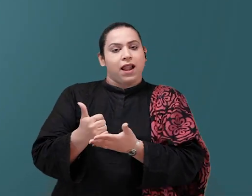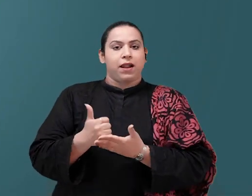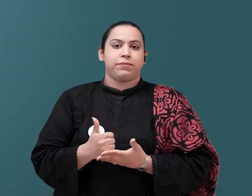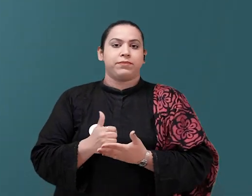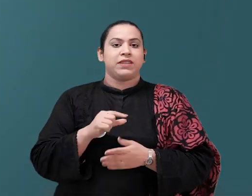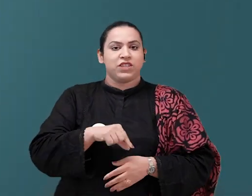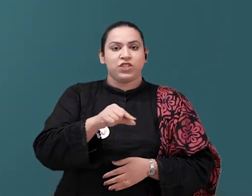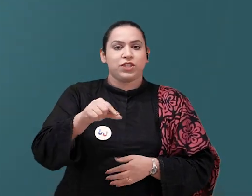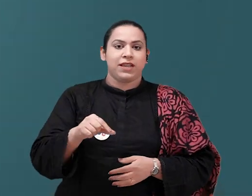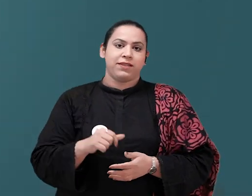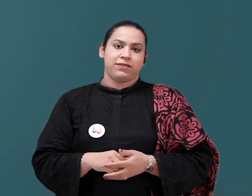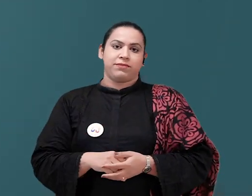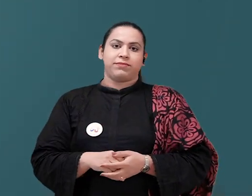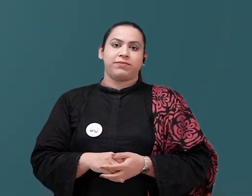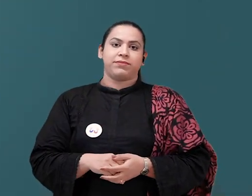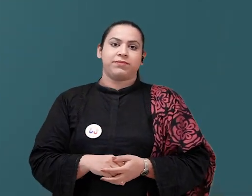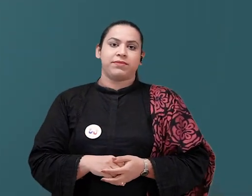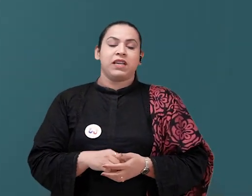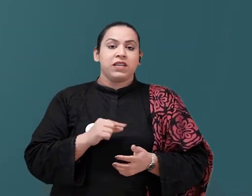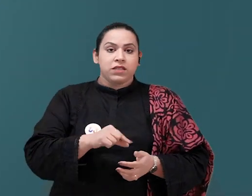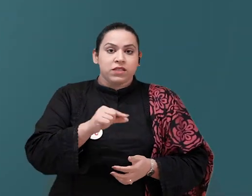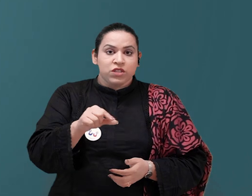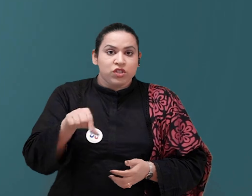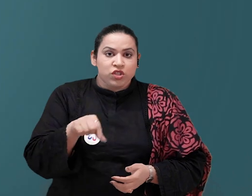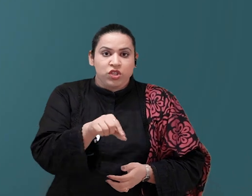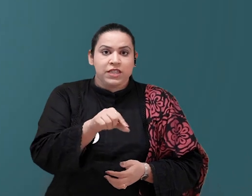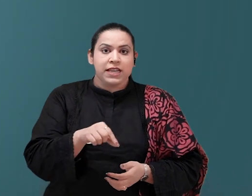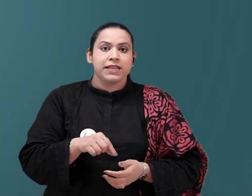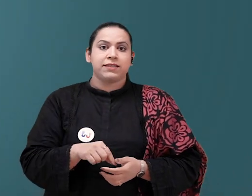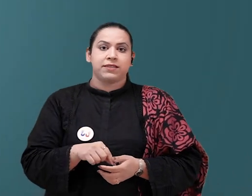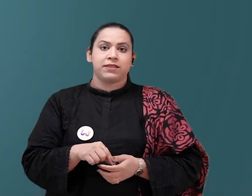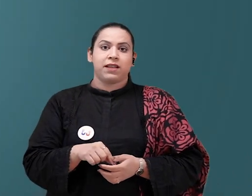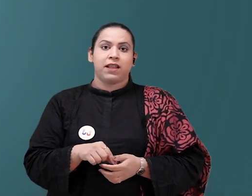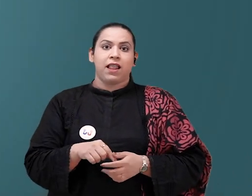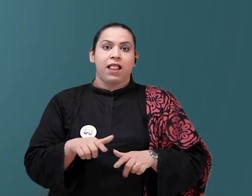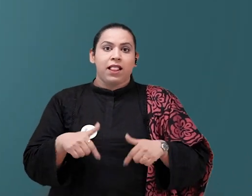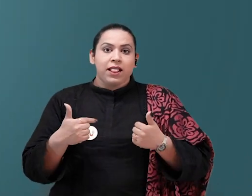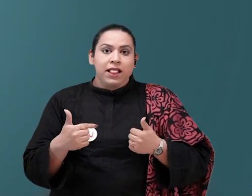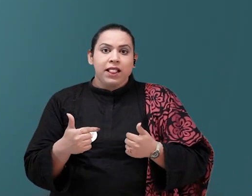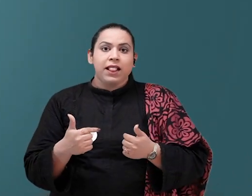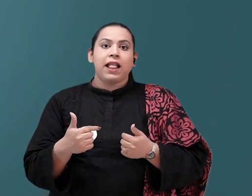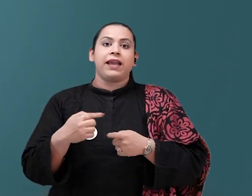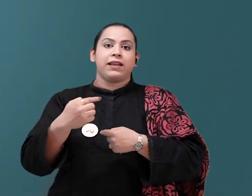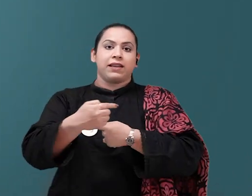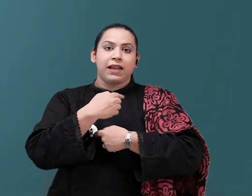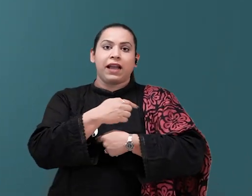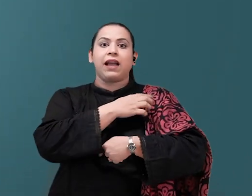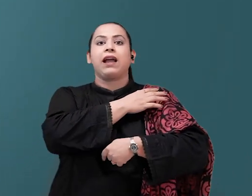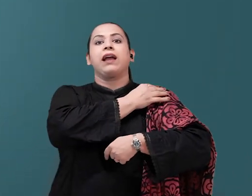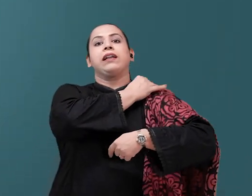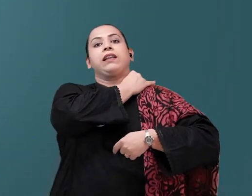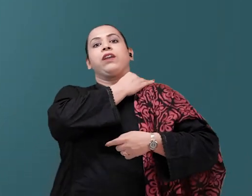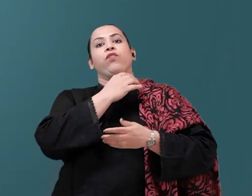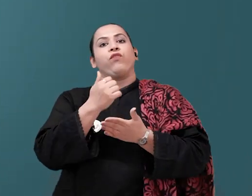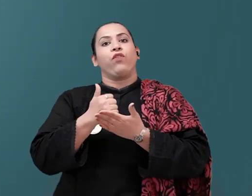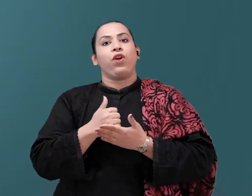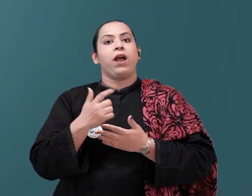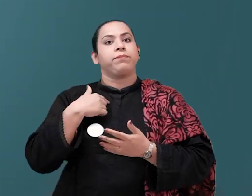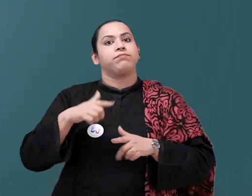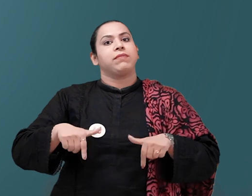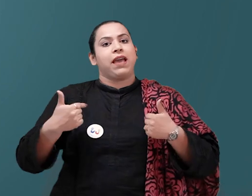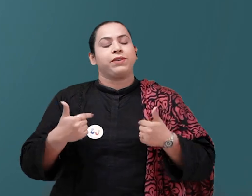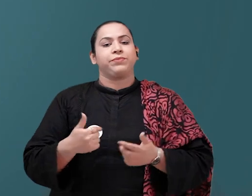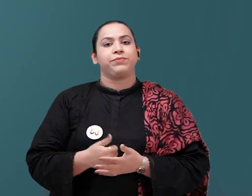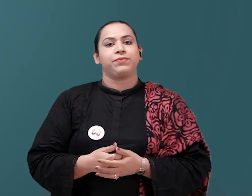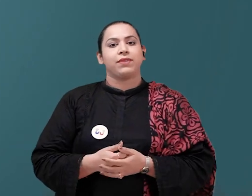There are two sides. The black side and the white side. White moves first. Our aim is to